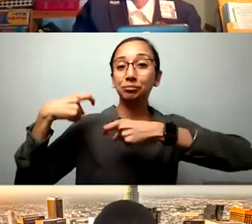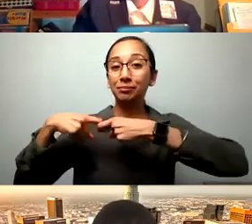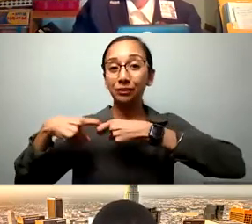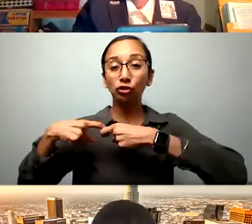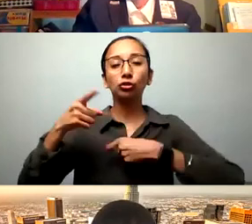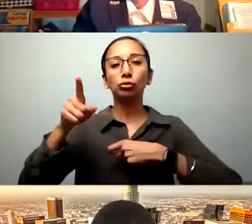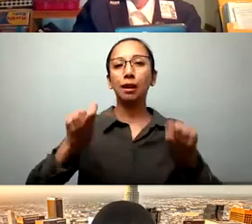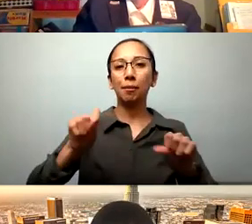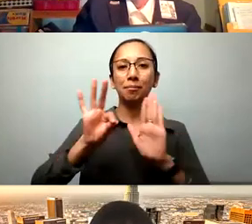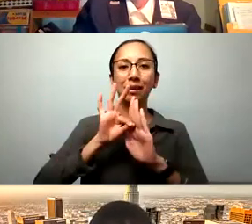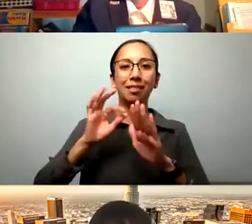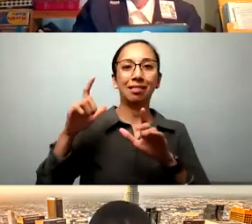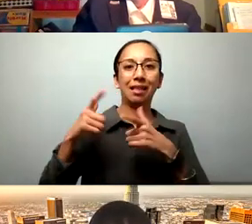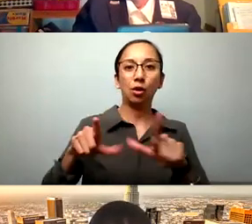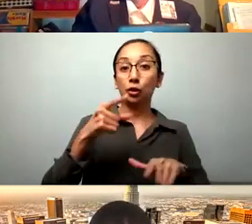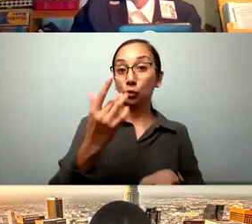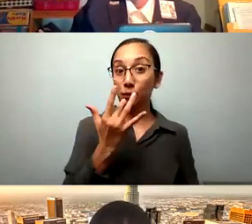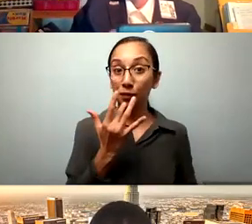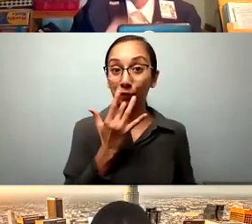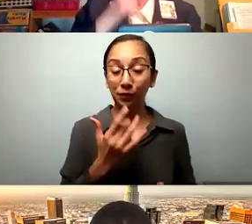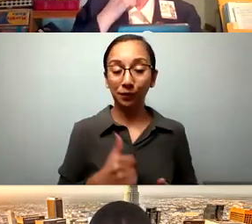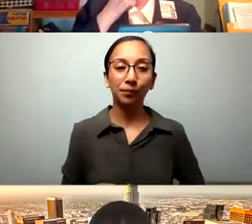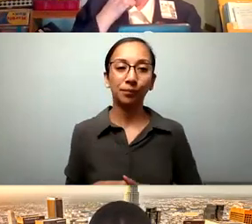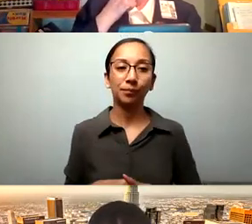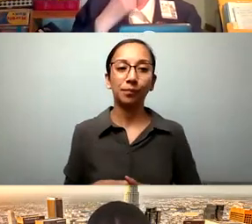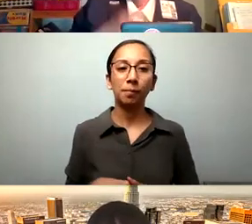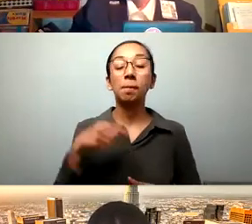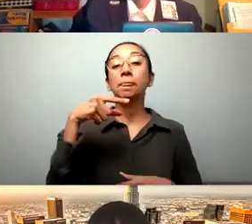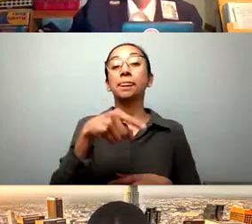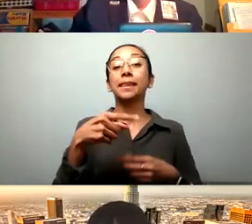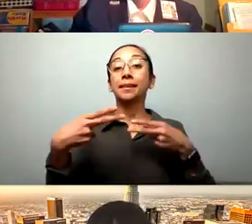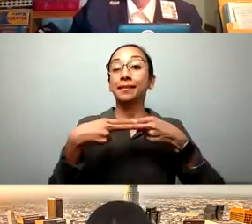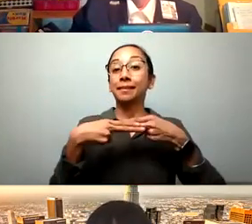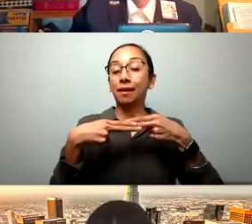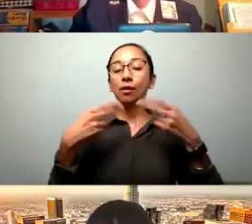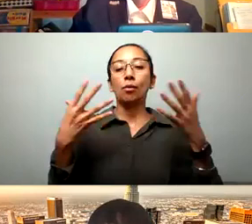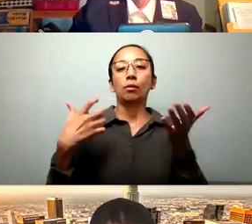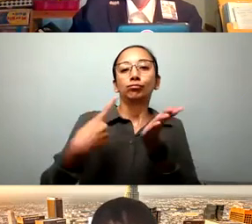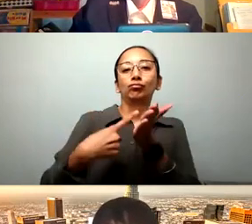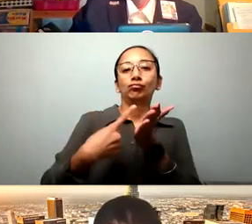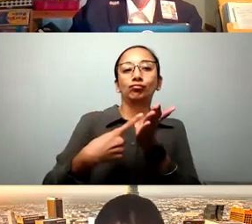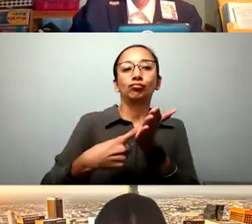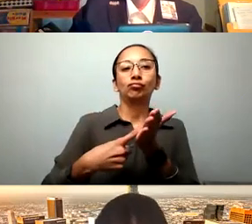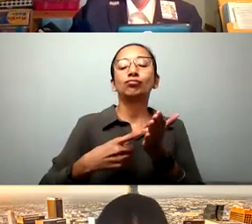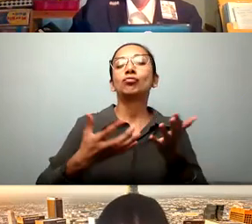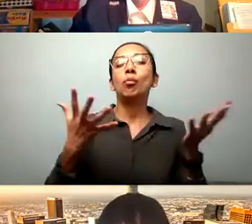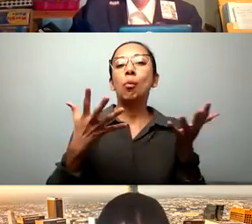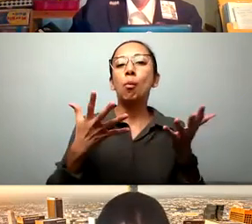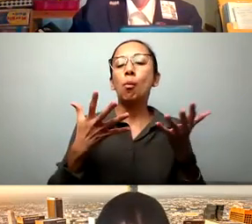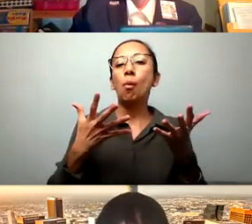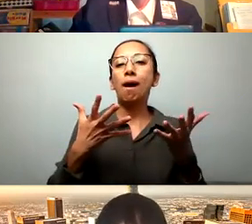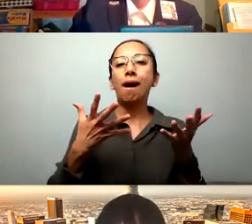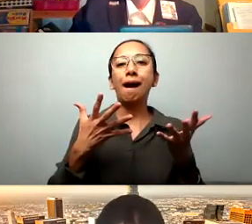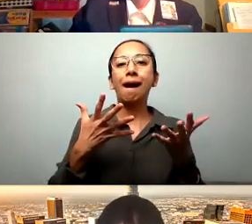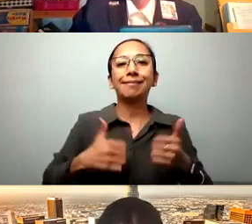you prefer. And this slide is meant to talk about the day in the life of a student